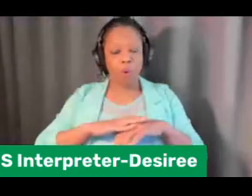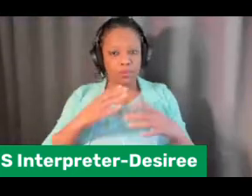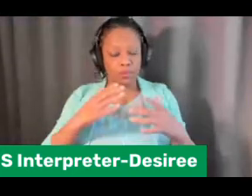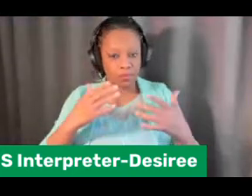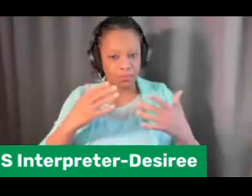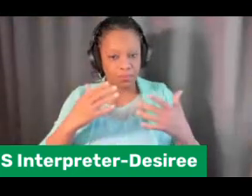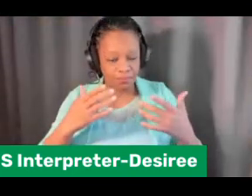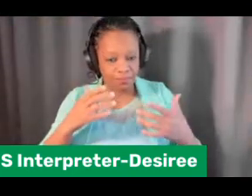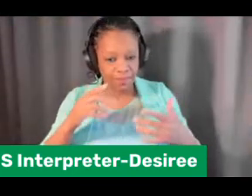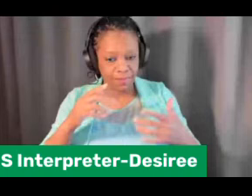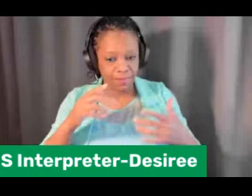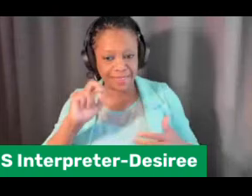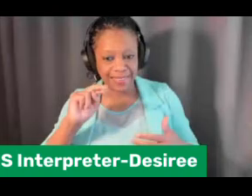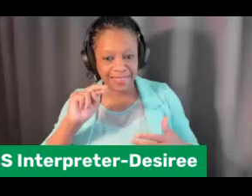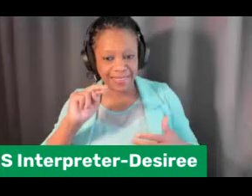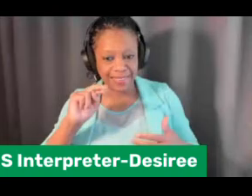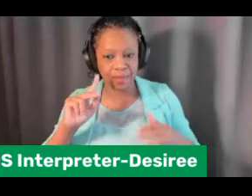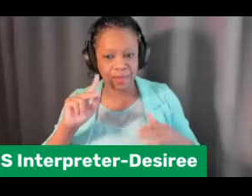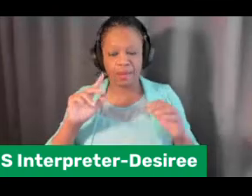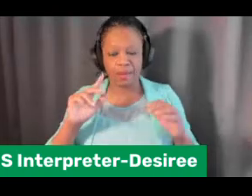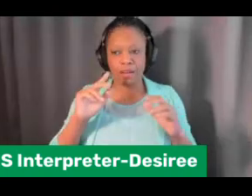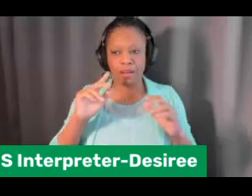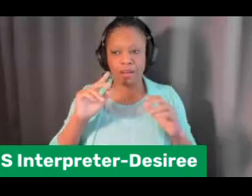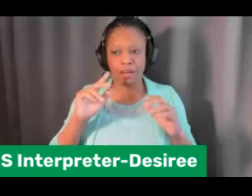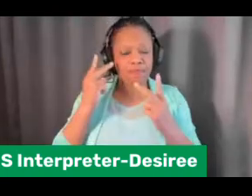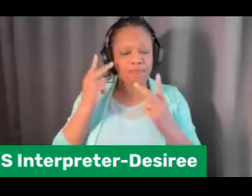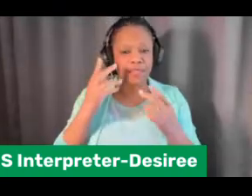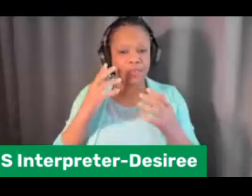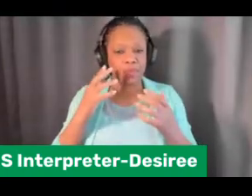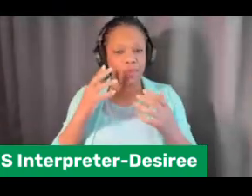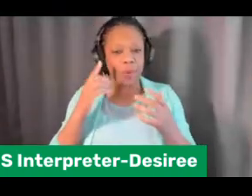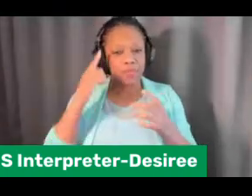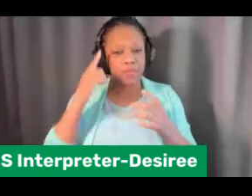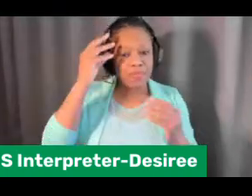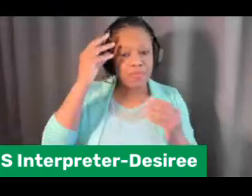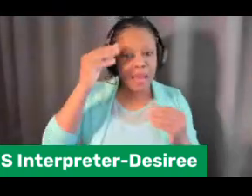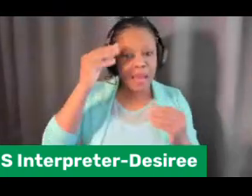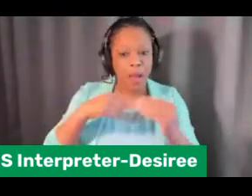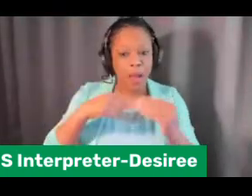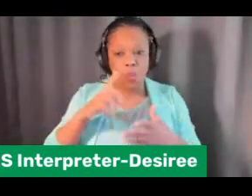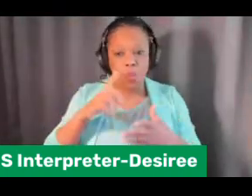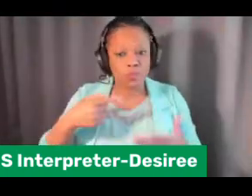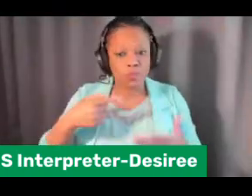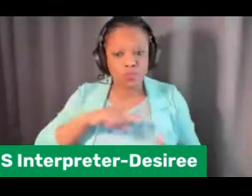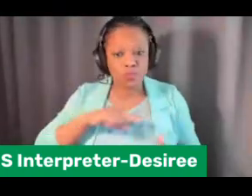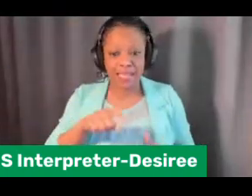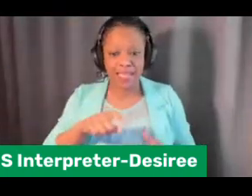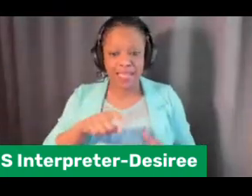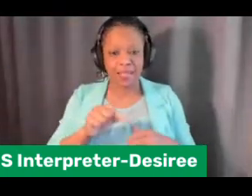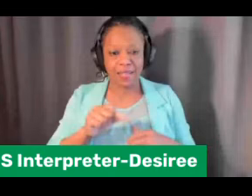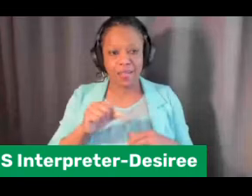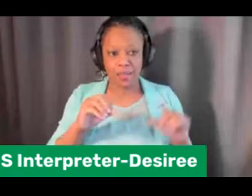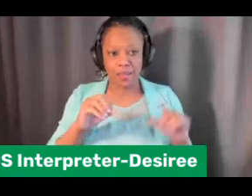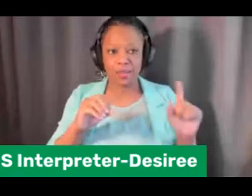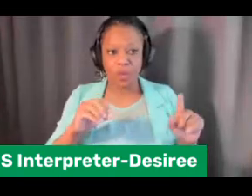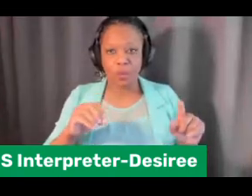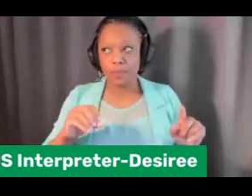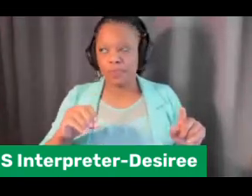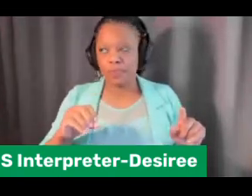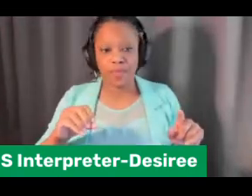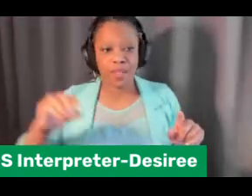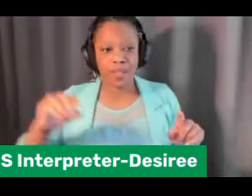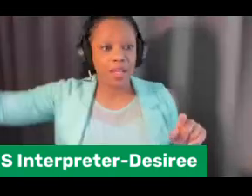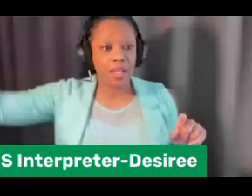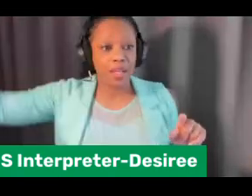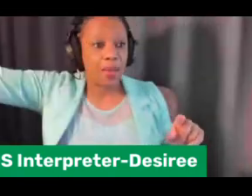on what we might need, right? And so I kind of take all of that, the work that I've learned